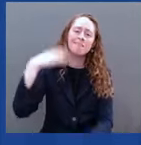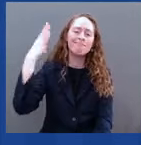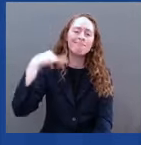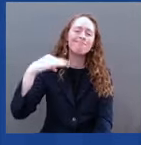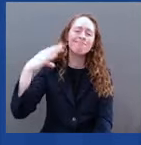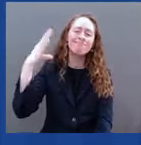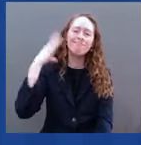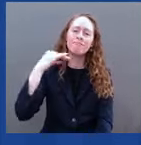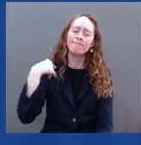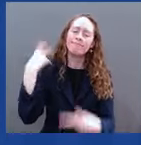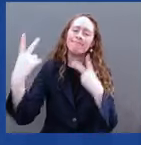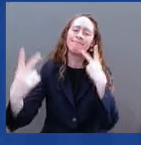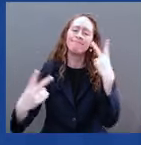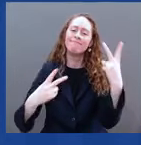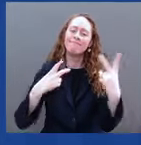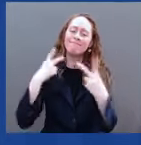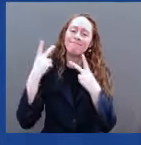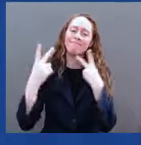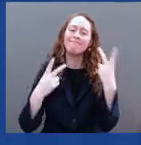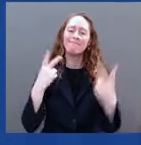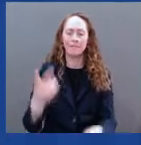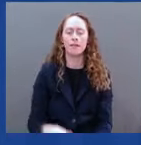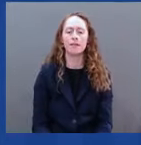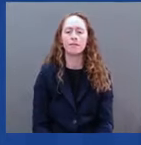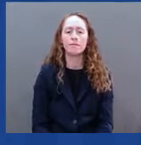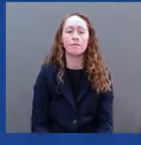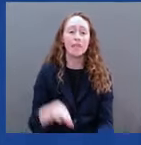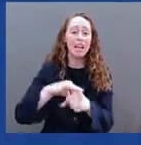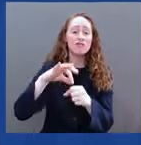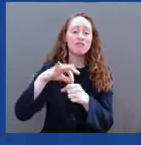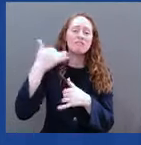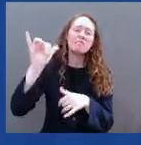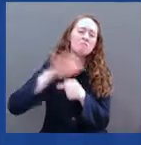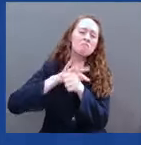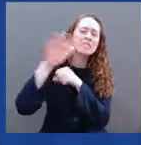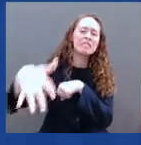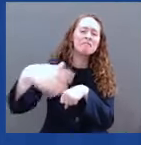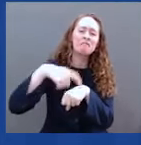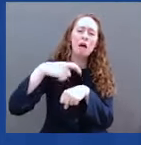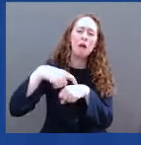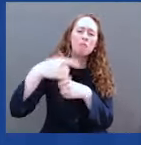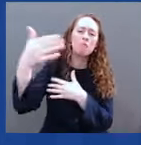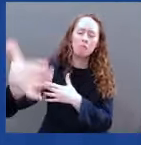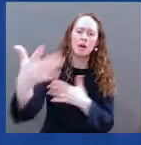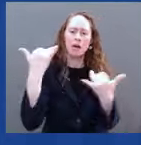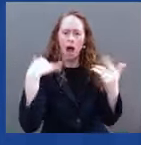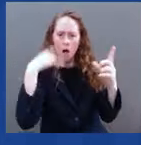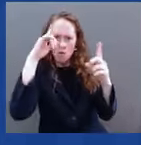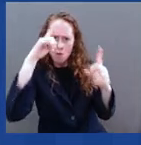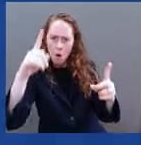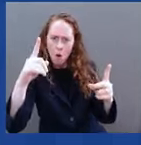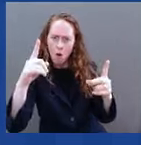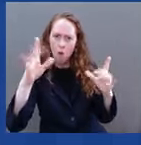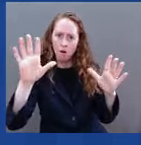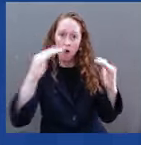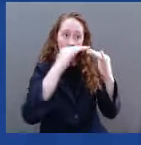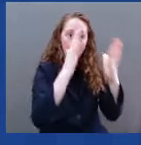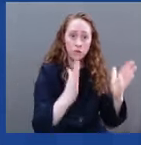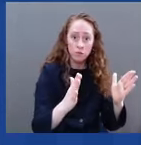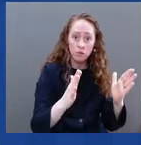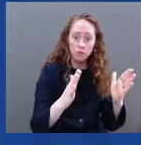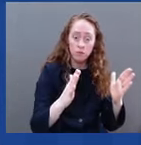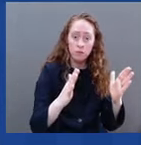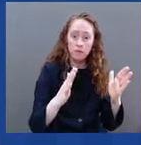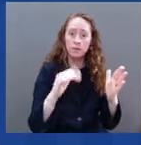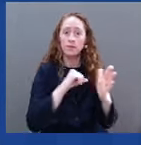is on making sure that we retain the House and the United States Senate so that I have the room to continue to do the things that I've been able